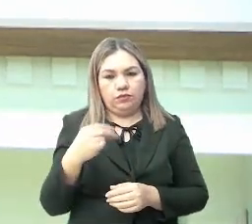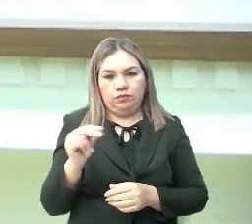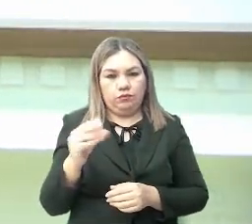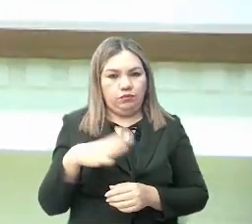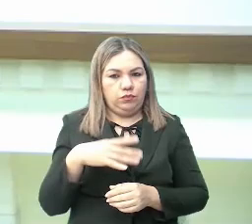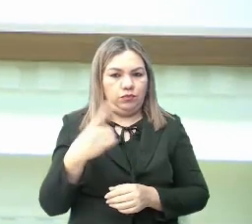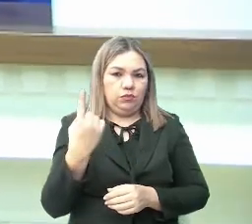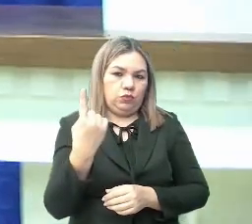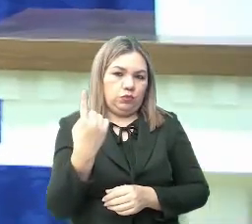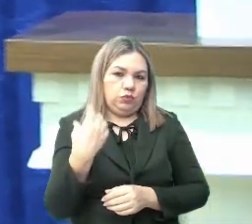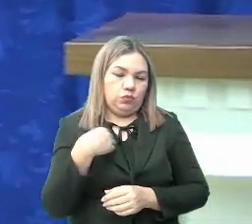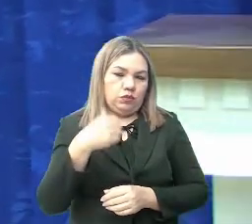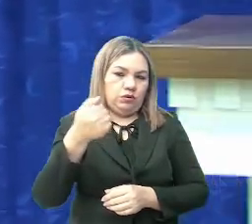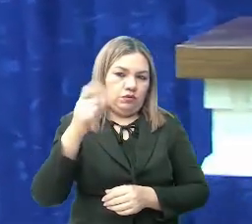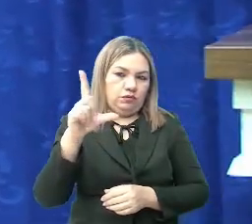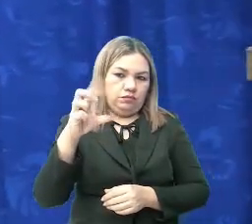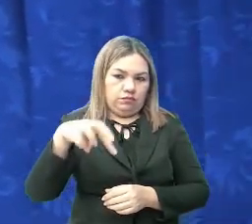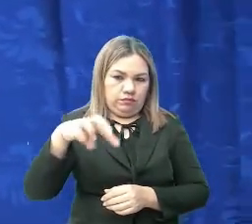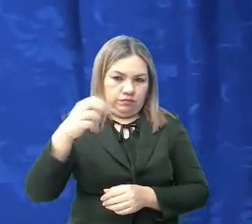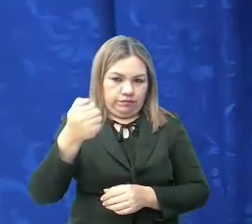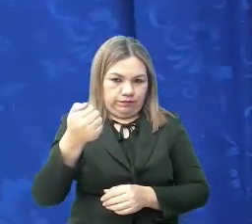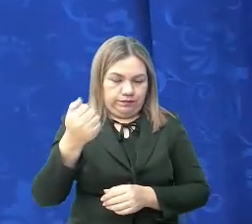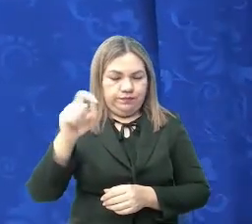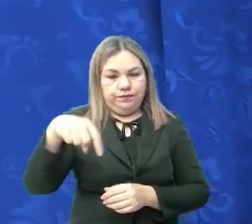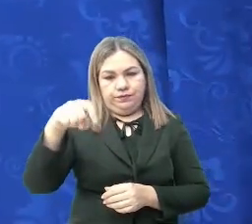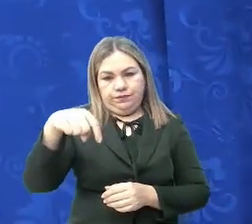person that God lifted to set free.